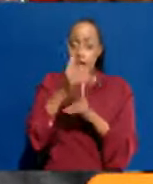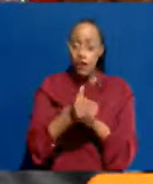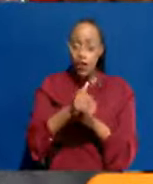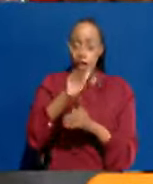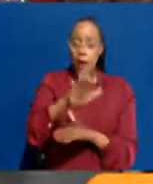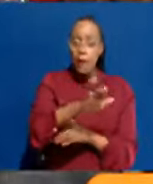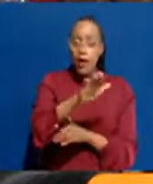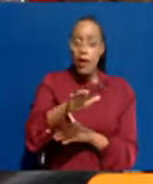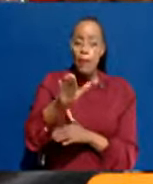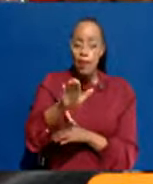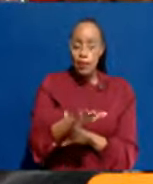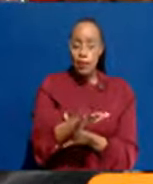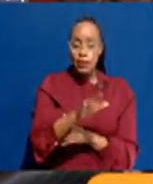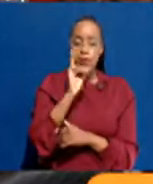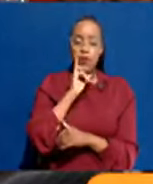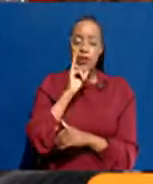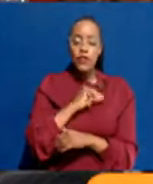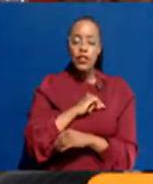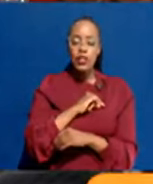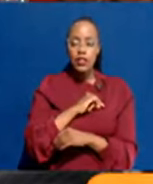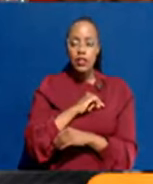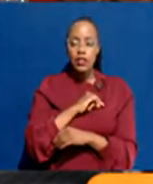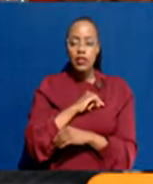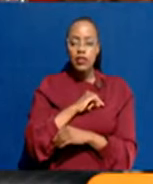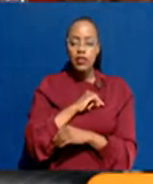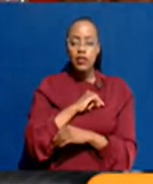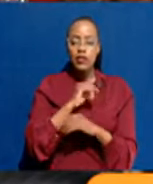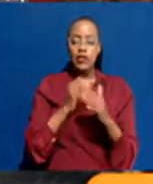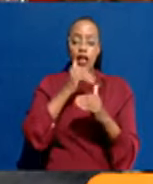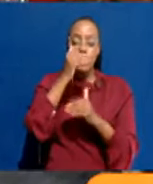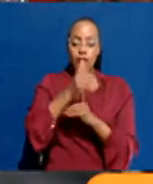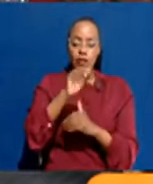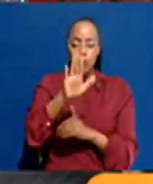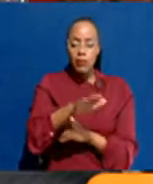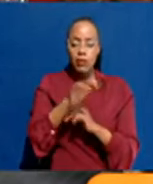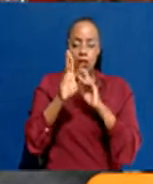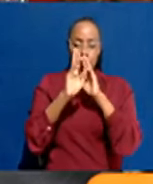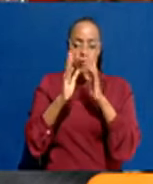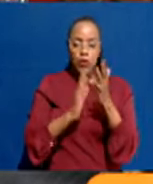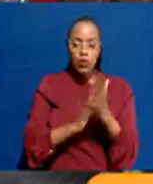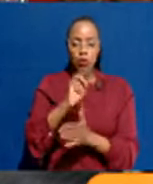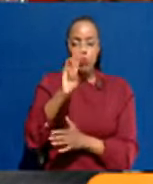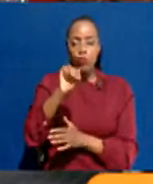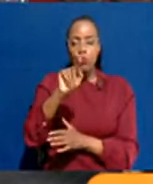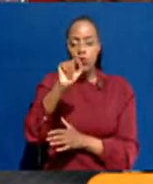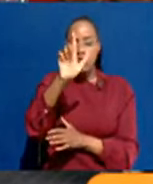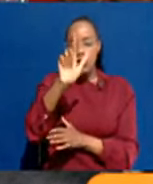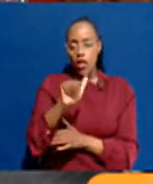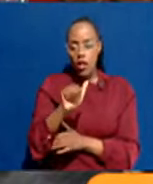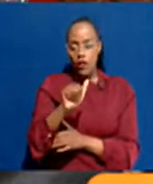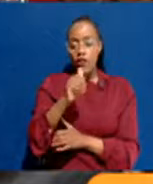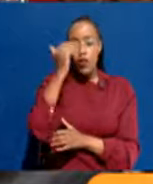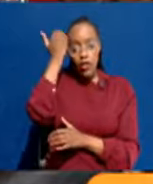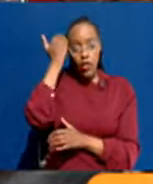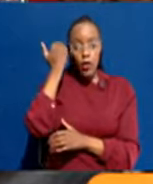Parliament finished. After the Parliament report by Muthaura Kironzo, the court